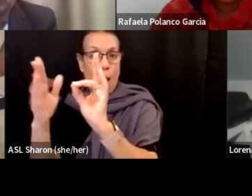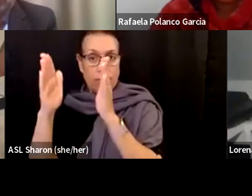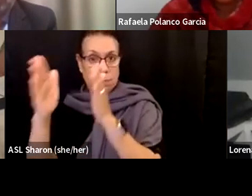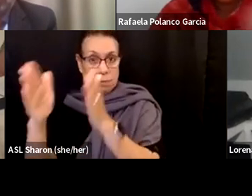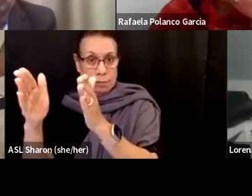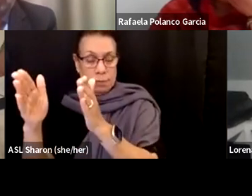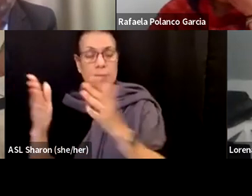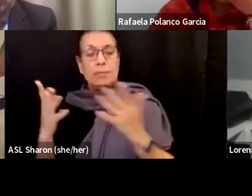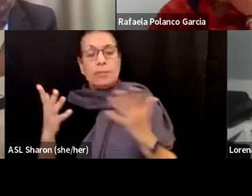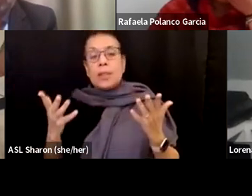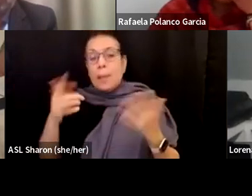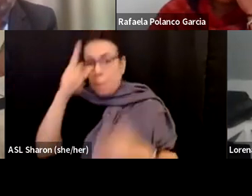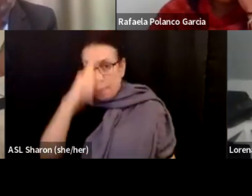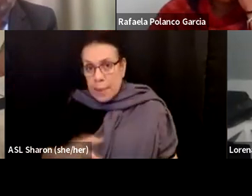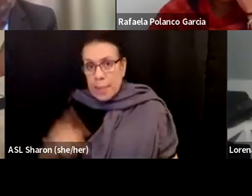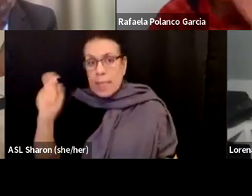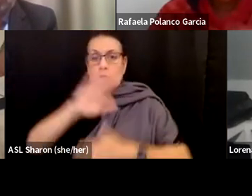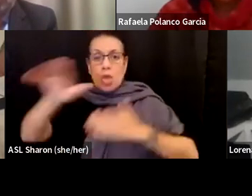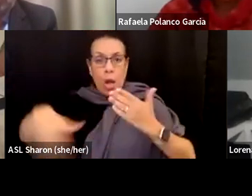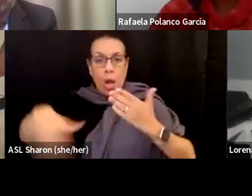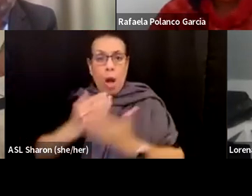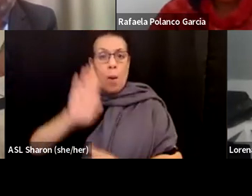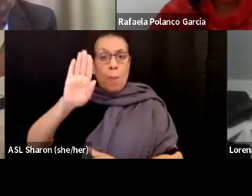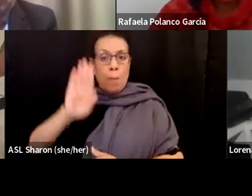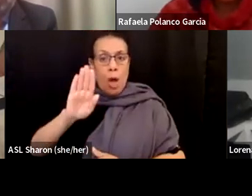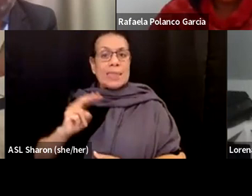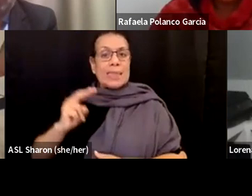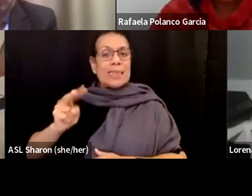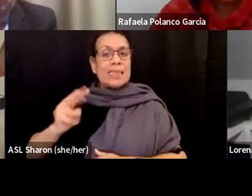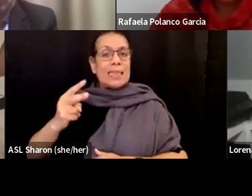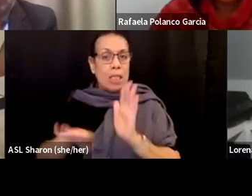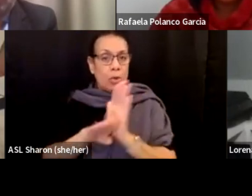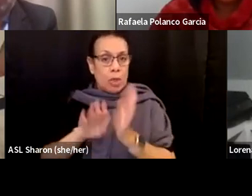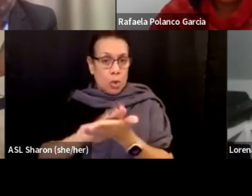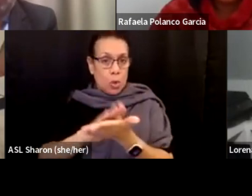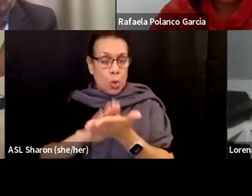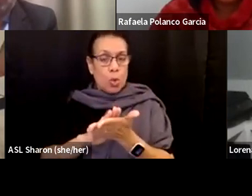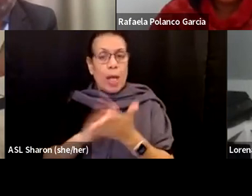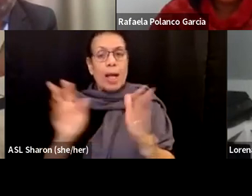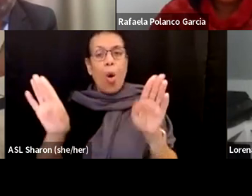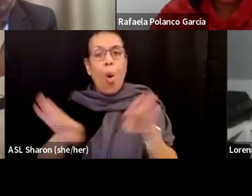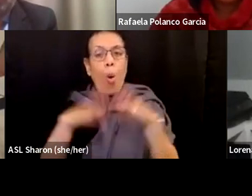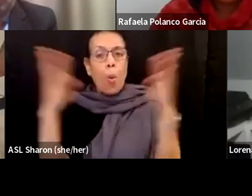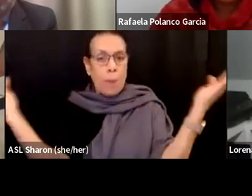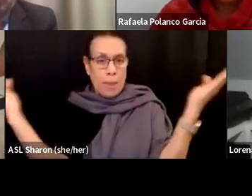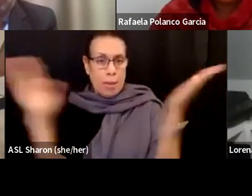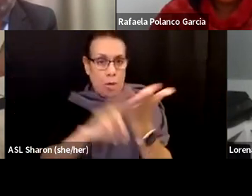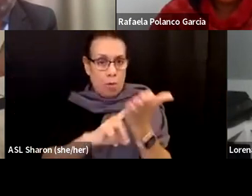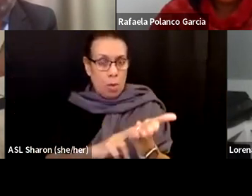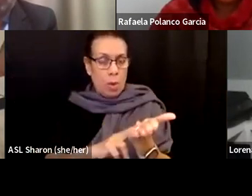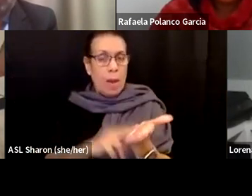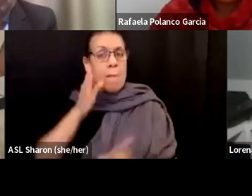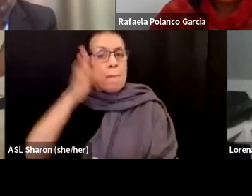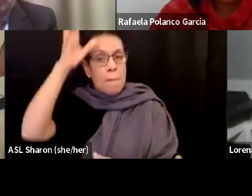that because all boston public secondary schools are open enrollment parents have the